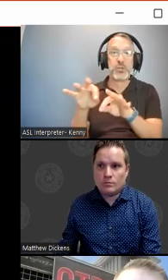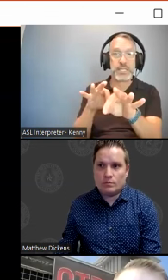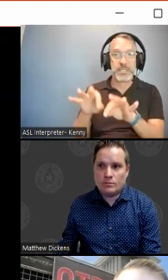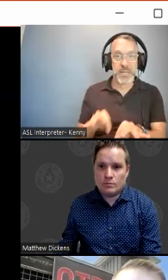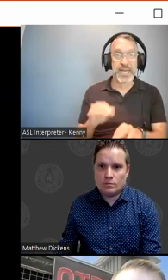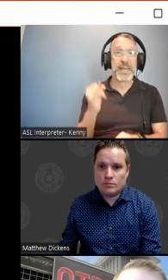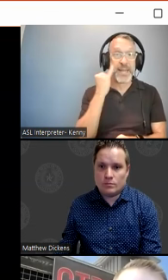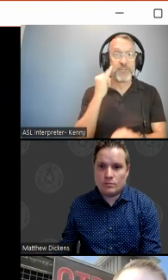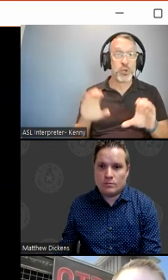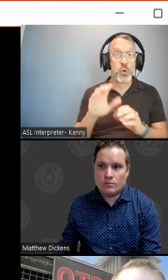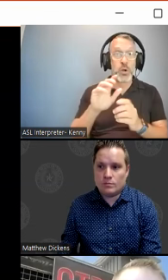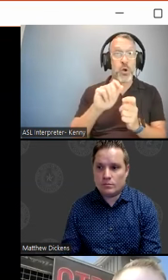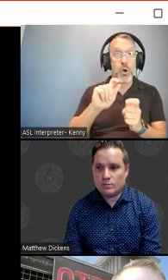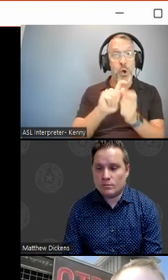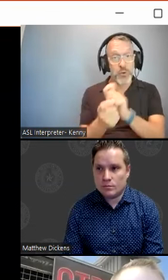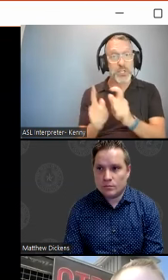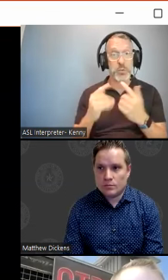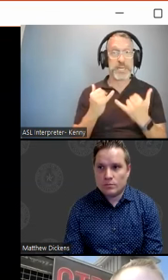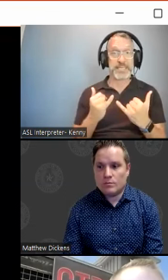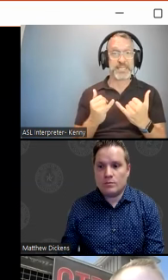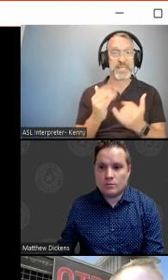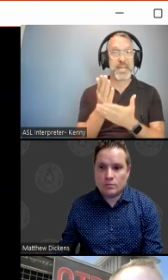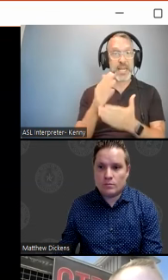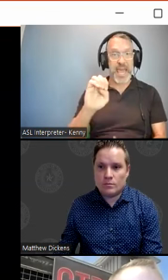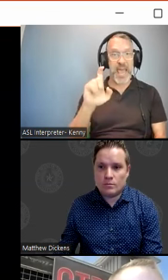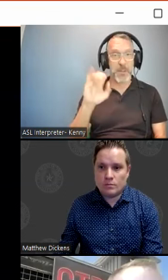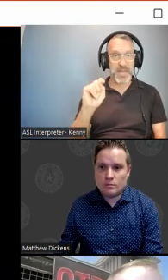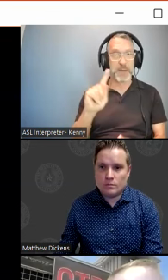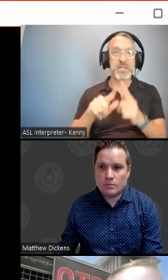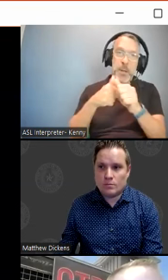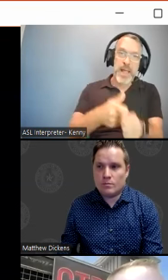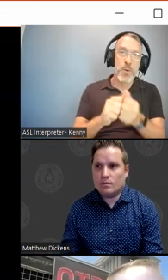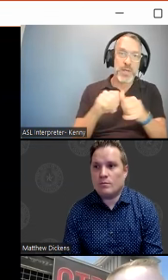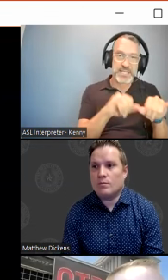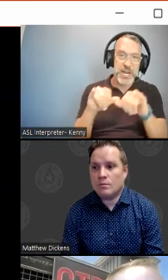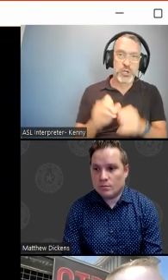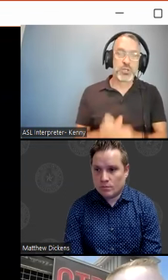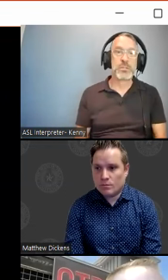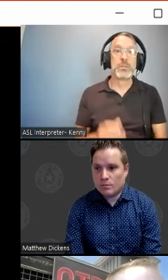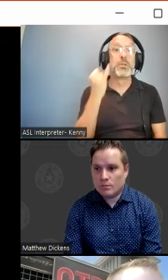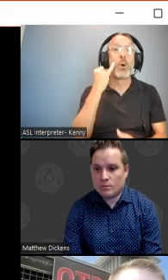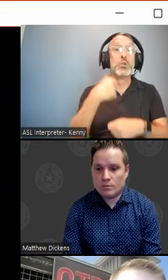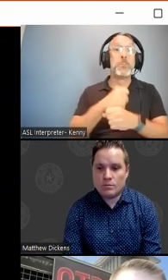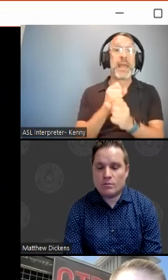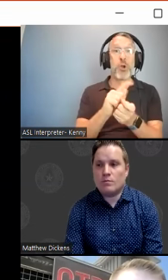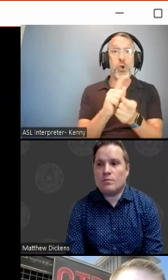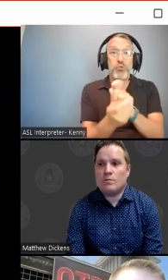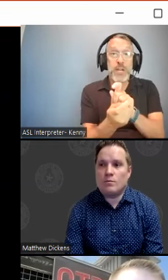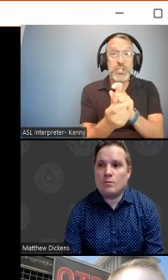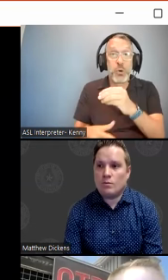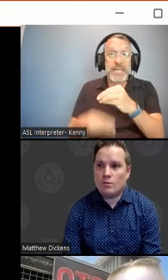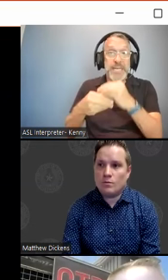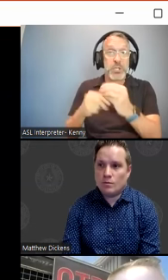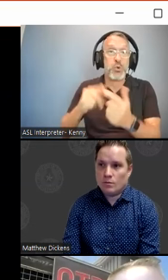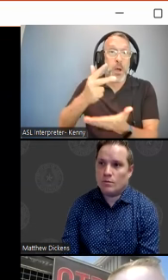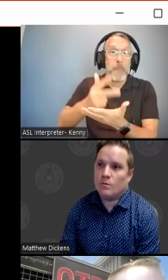that if you do an alteration to an existing element, it has to comply with the standards. So if you make an alteration or an addition to a